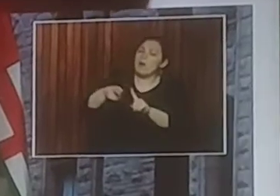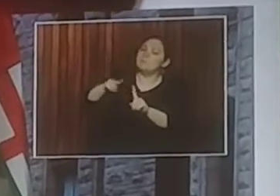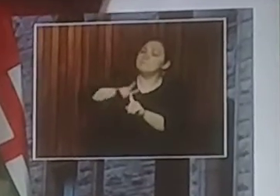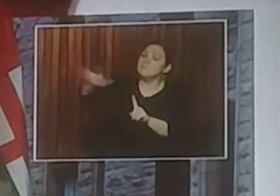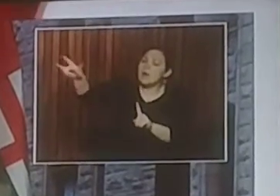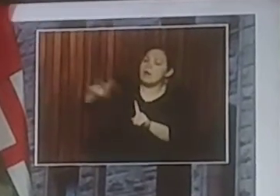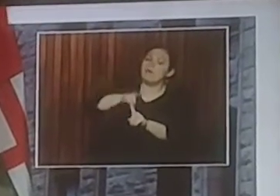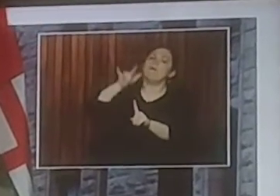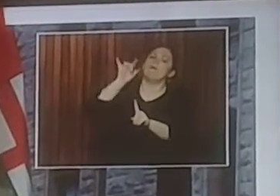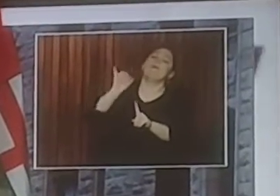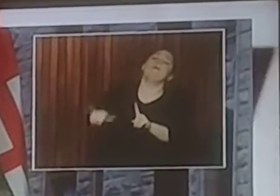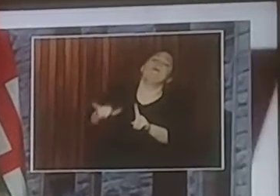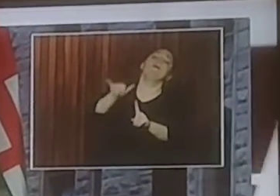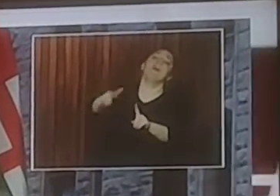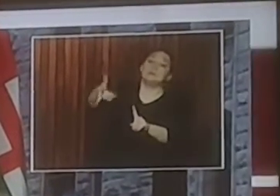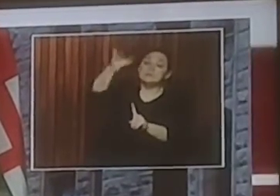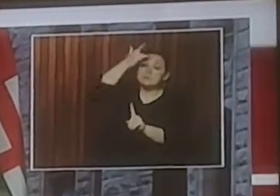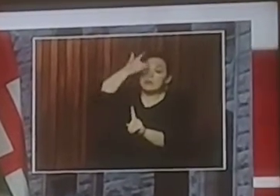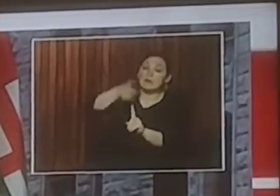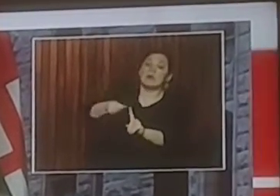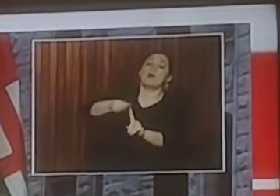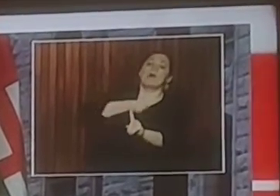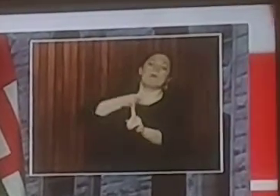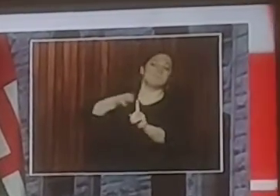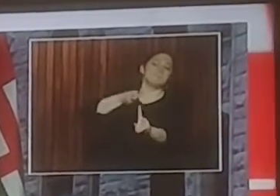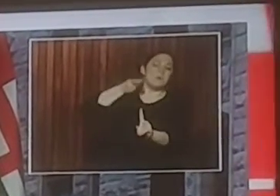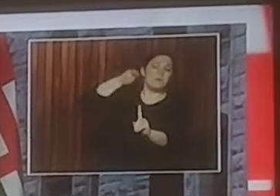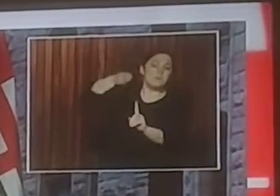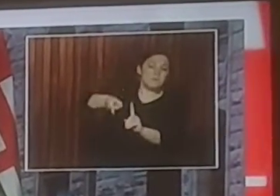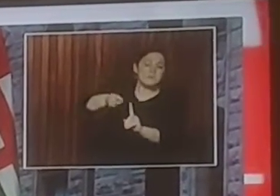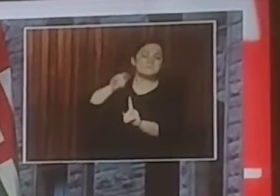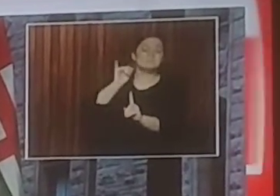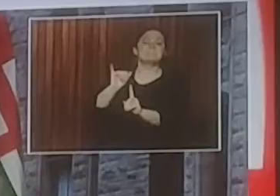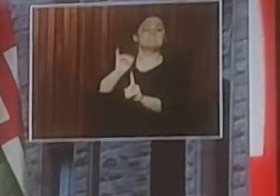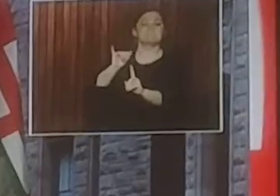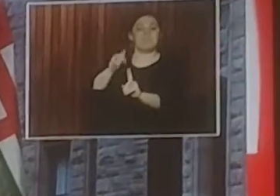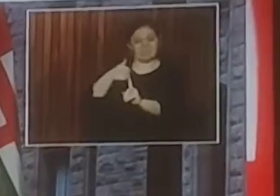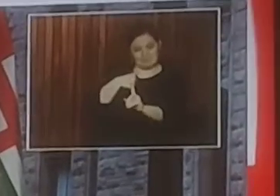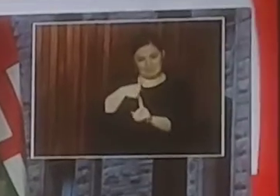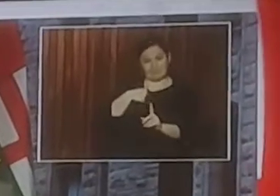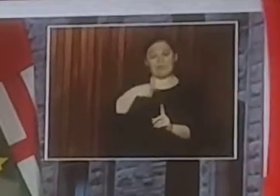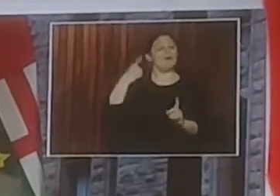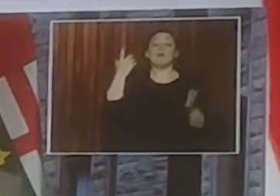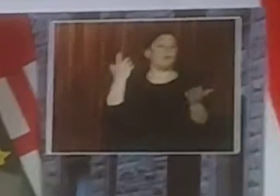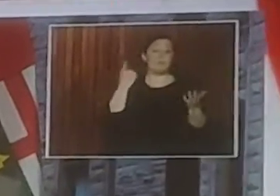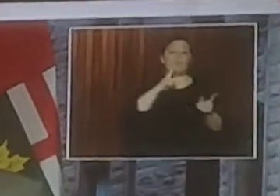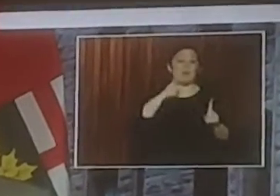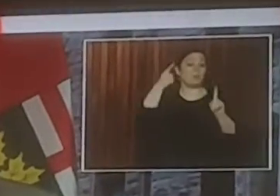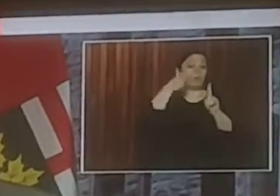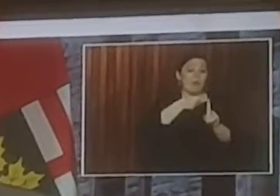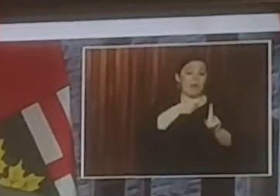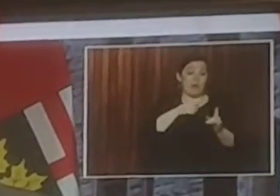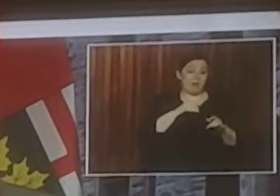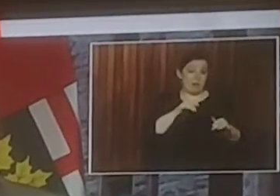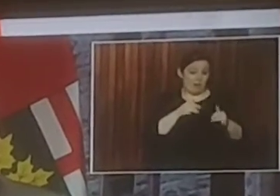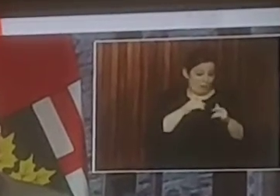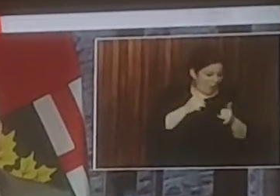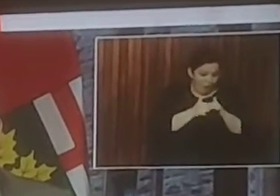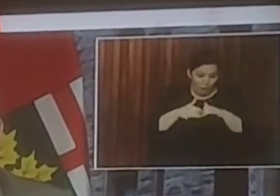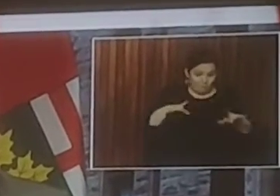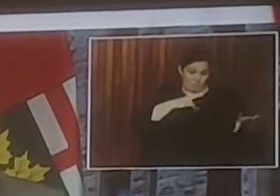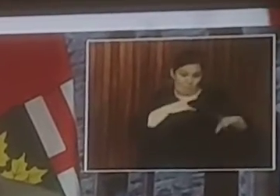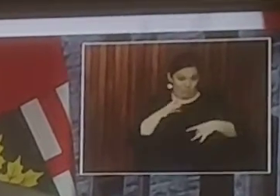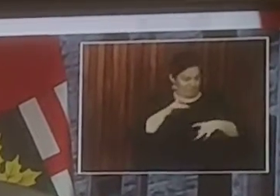to watch that transition and see as we get out of the traveling phase out of the way and keep that clear. We keep